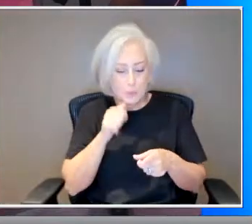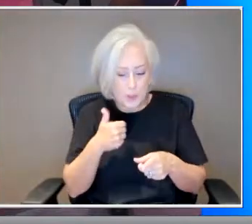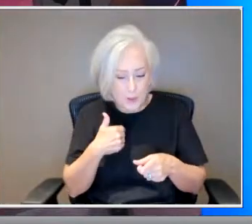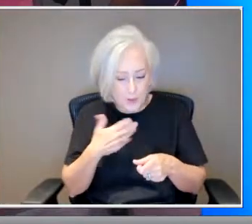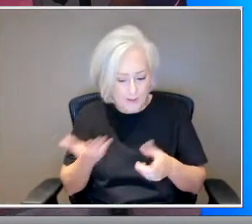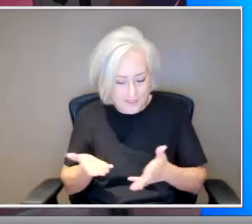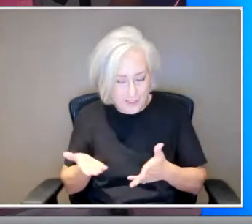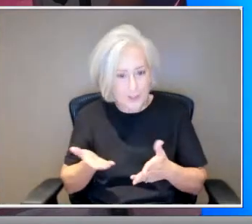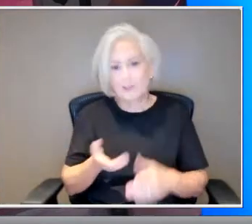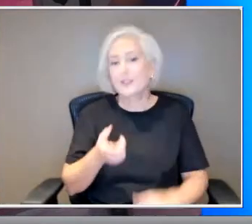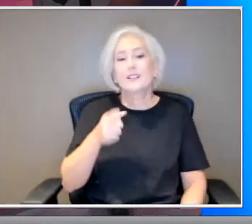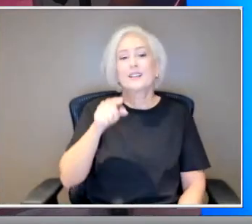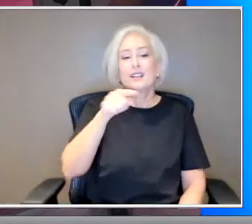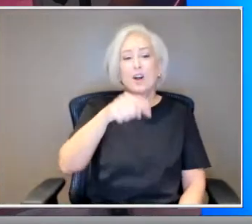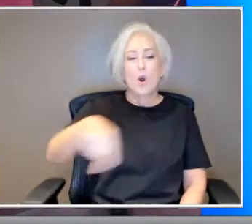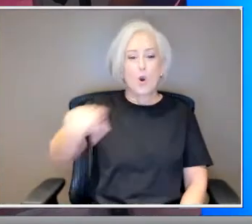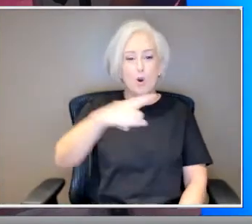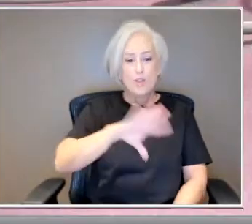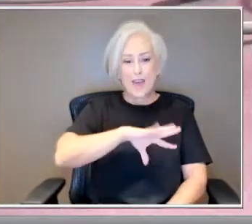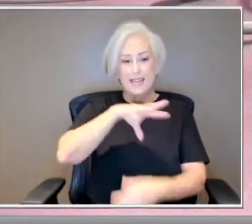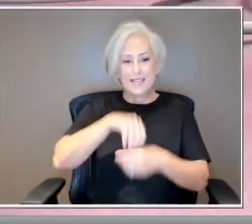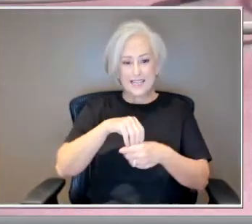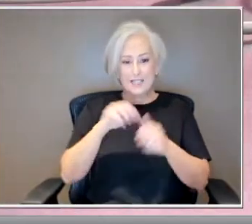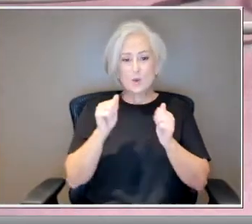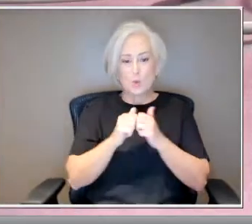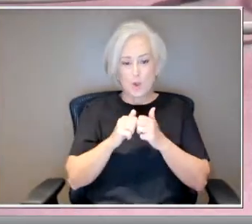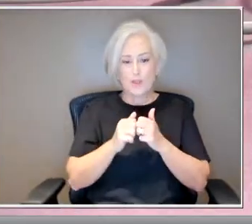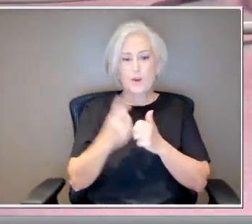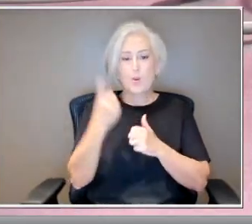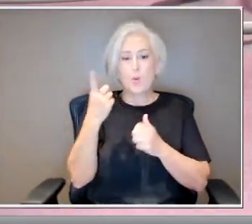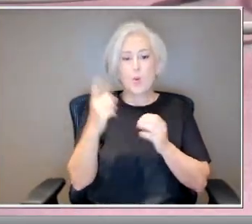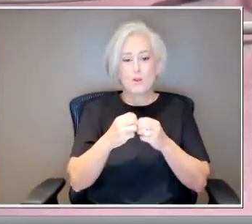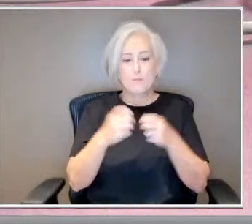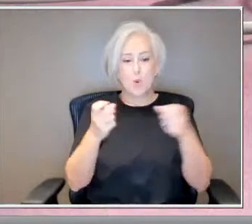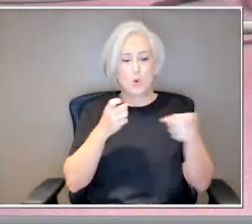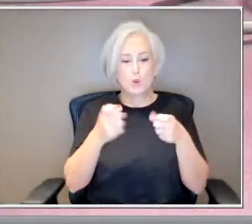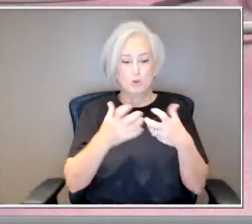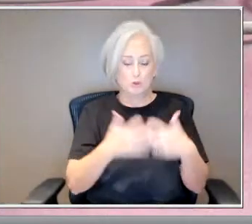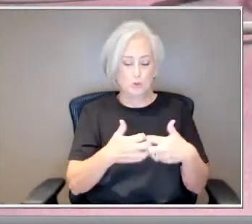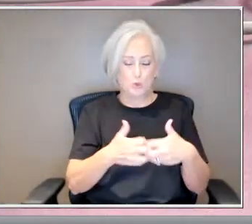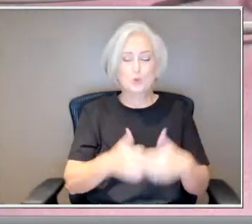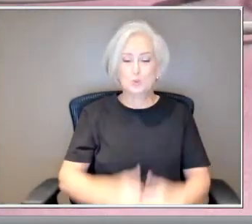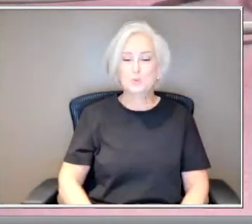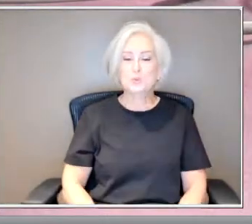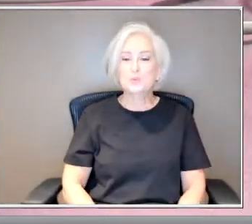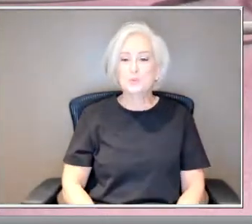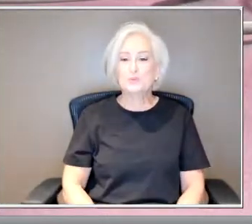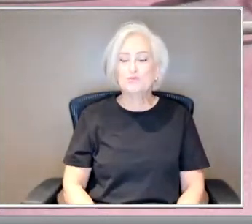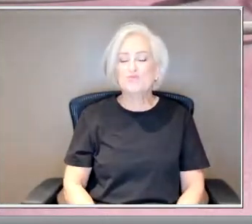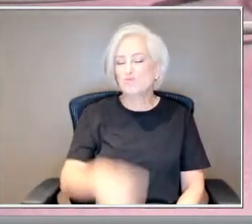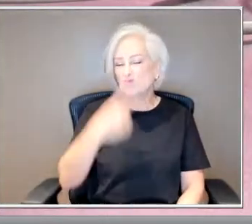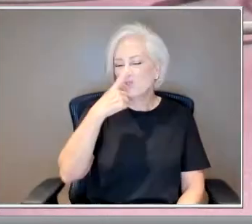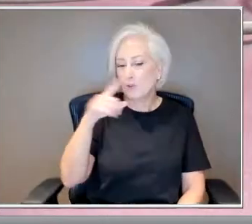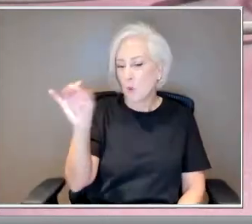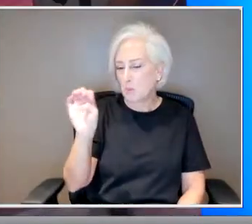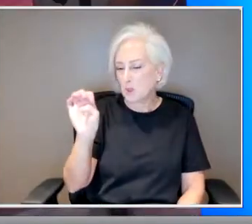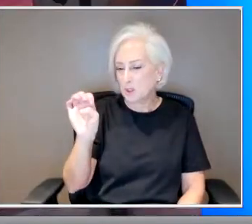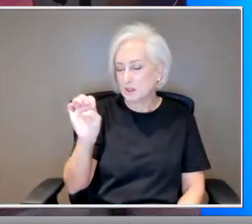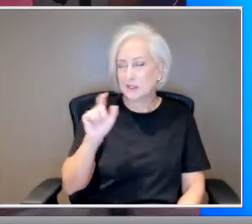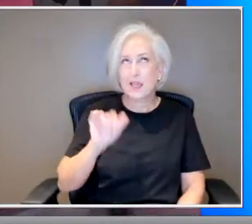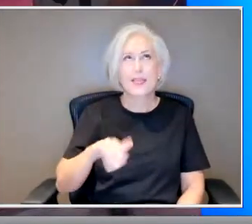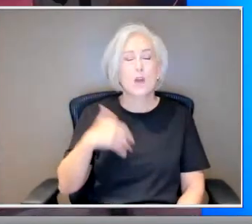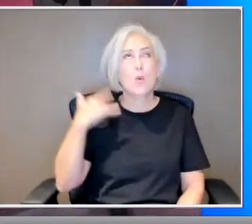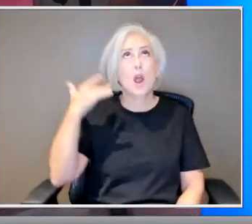should be in there, and then she'll have an extra controller in there as well in an emergency case, which is rare, but. How do